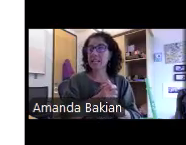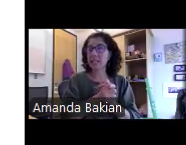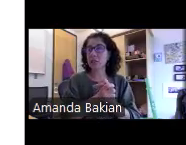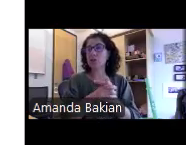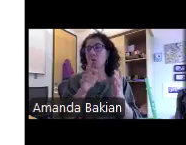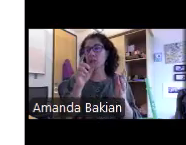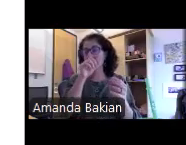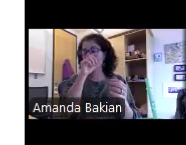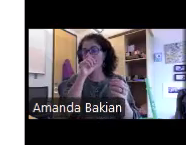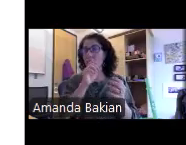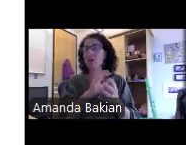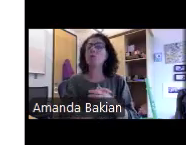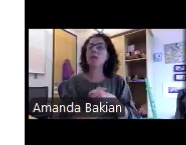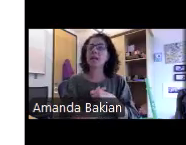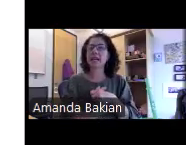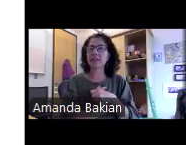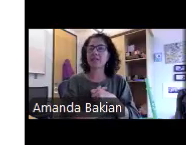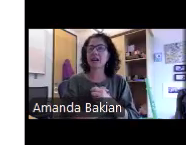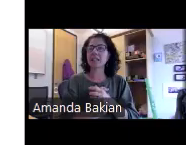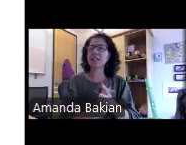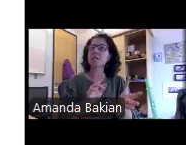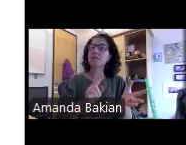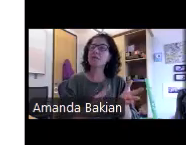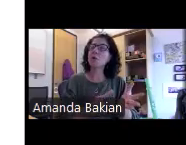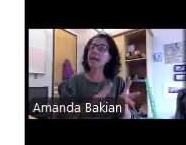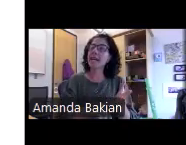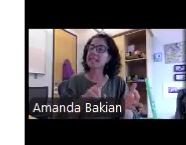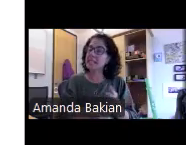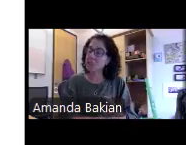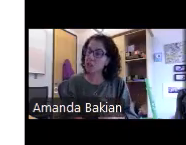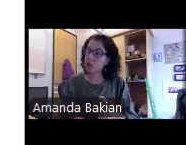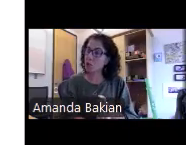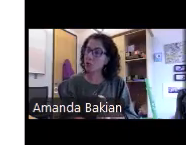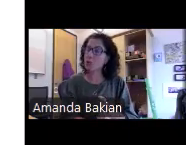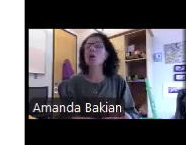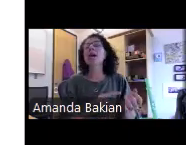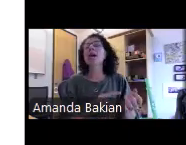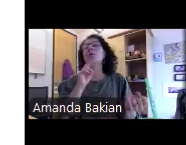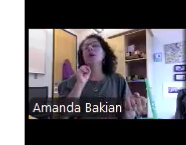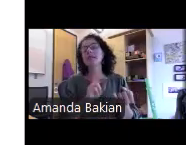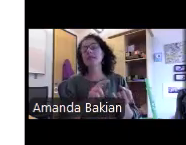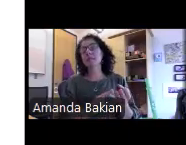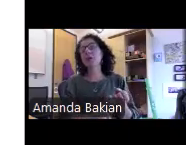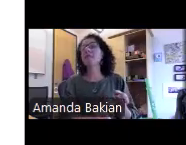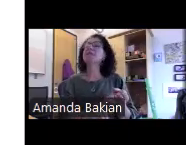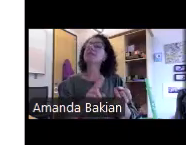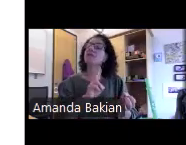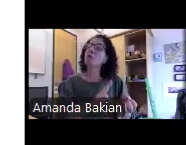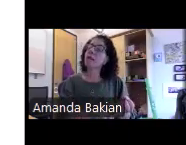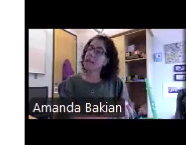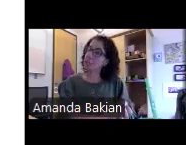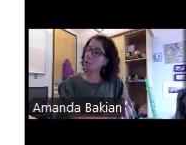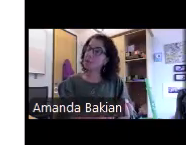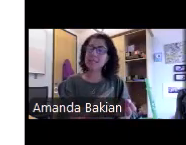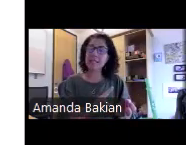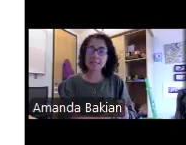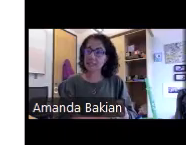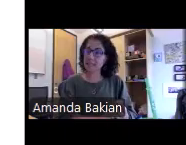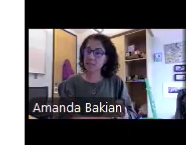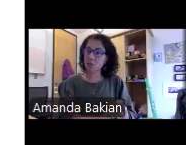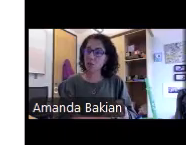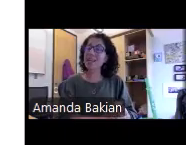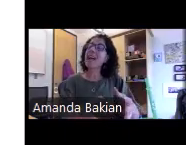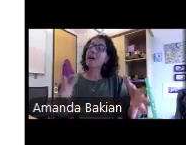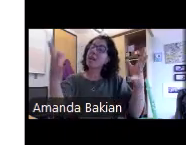currently in study year 2024, we identify autism in 4, 8, and 16-year-olds. We estimate prevalence in 4 and 8-year-olds,